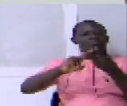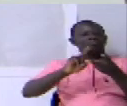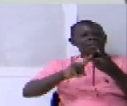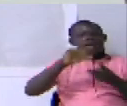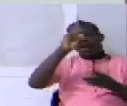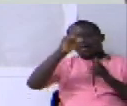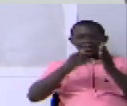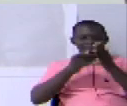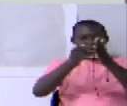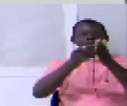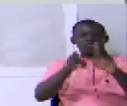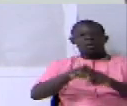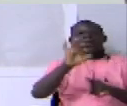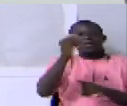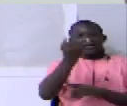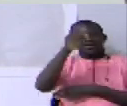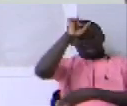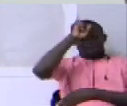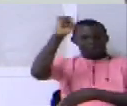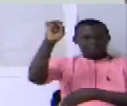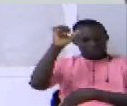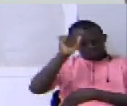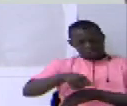institutions, not the rank and file